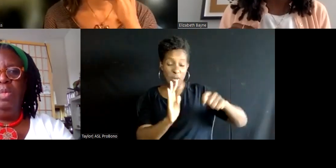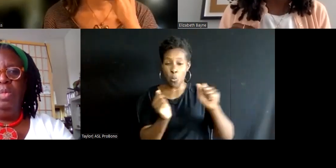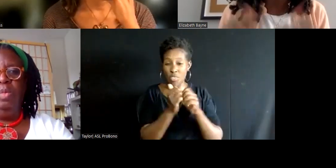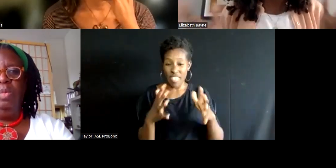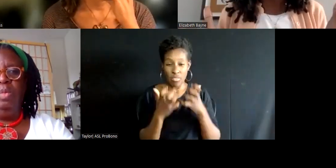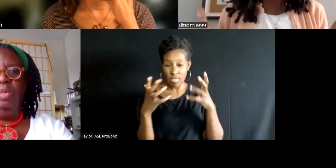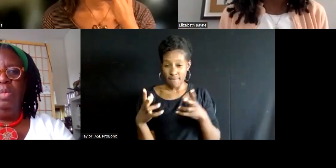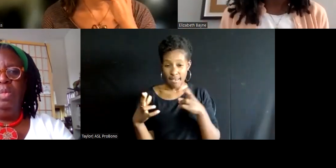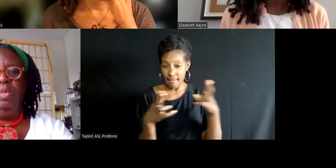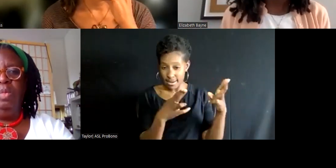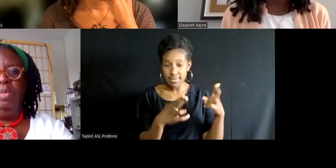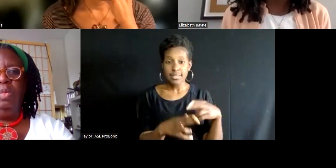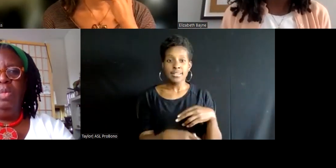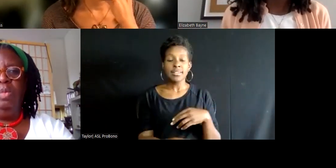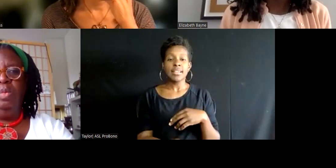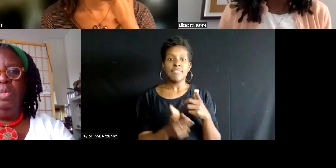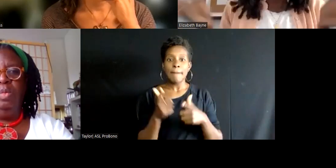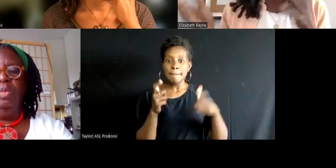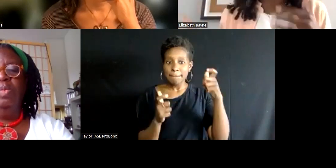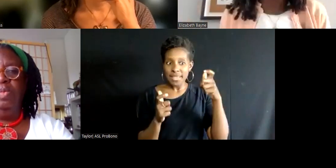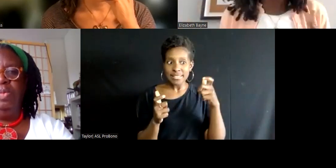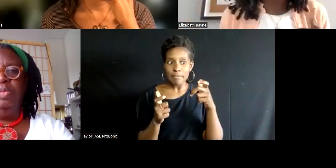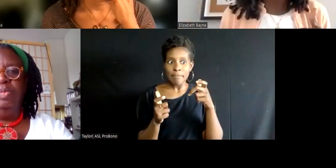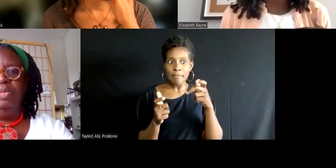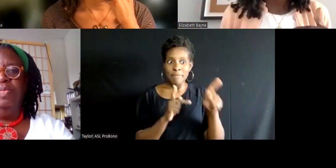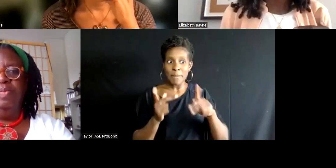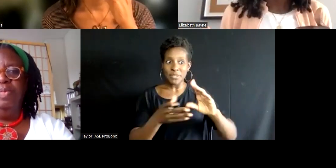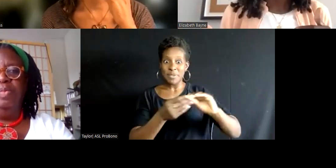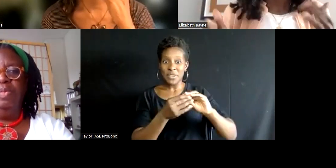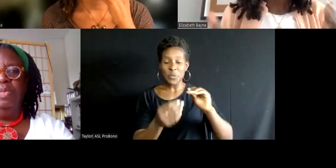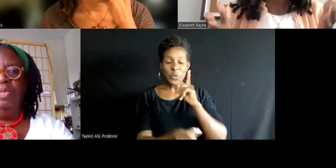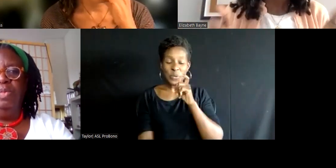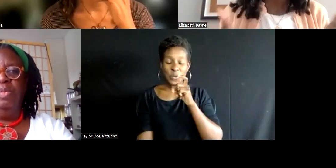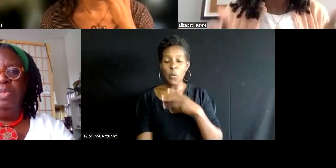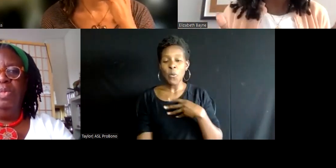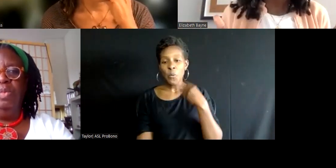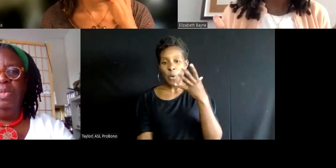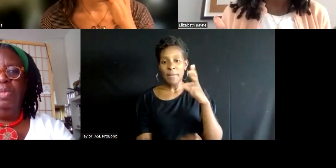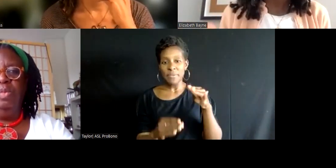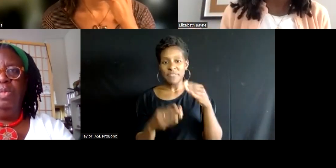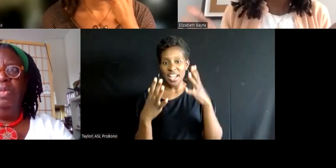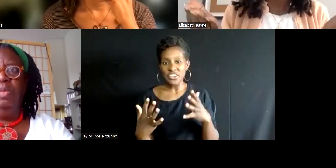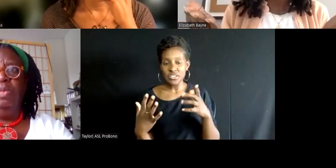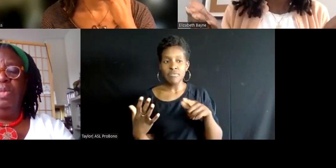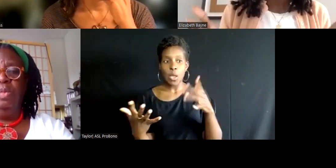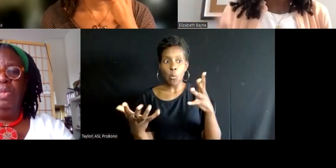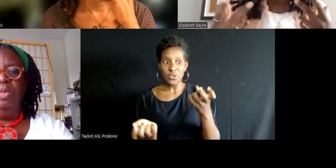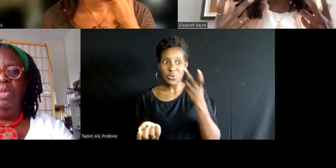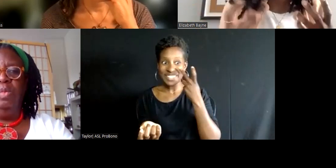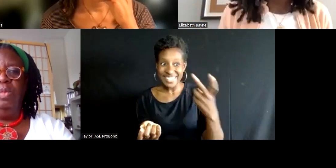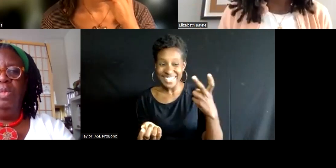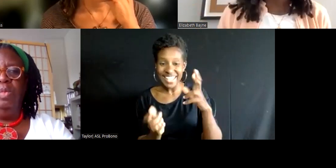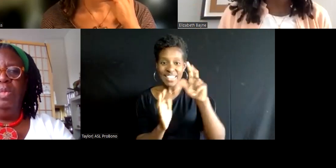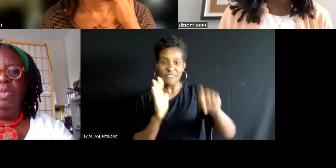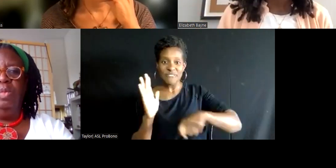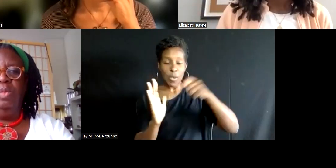the biggest audience were health providers, white health providers wanted to see the film. And they were, and